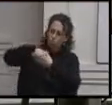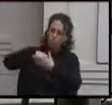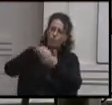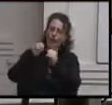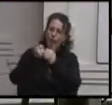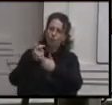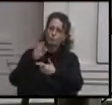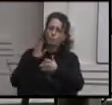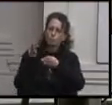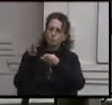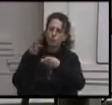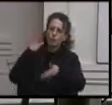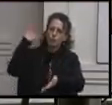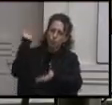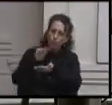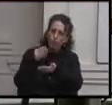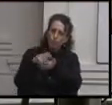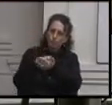Thank you.